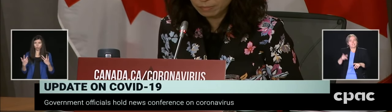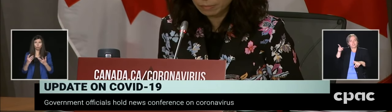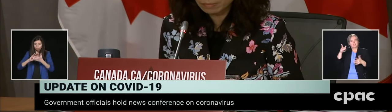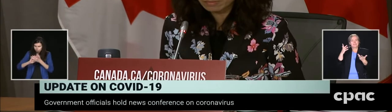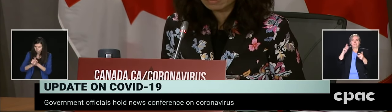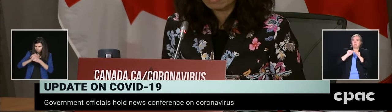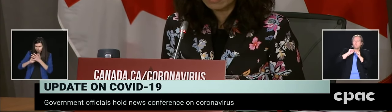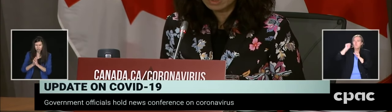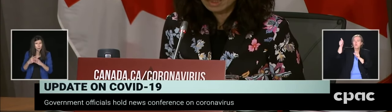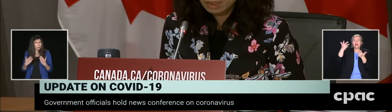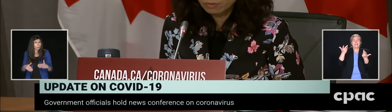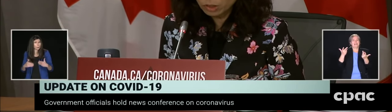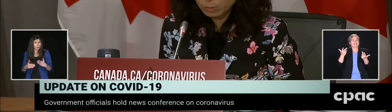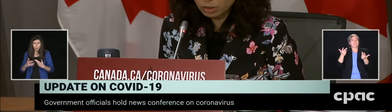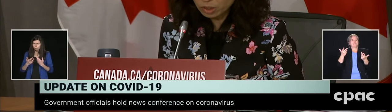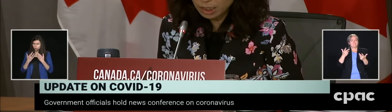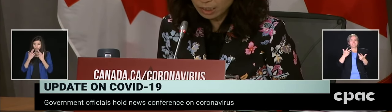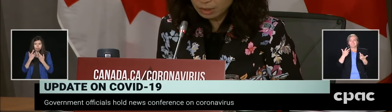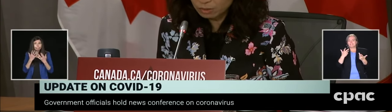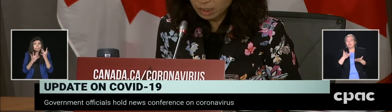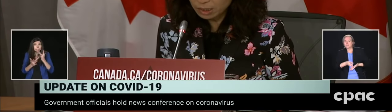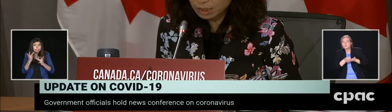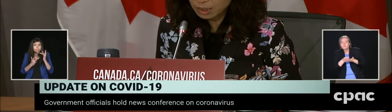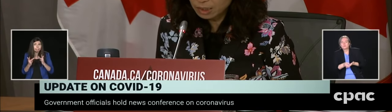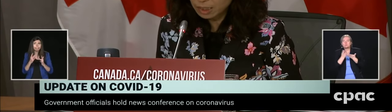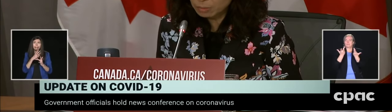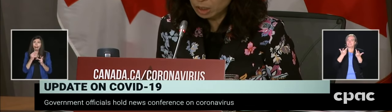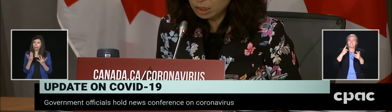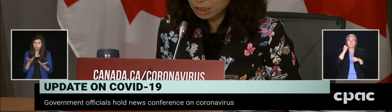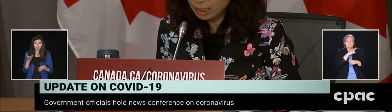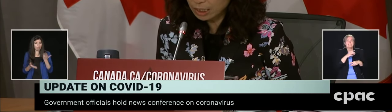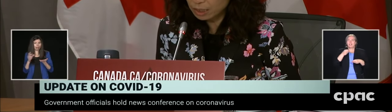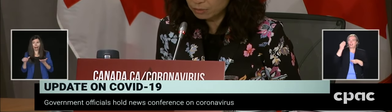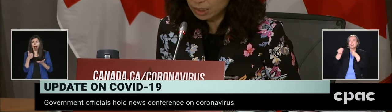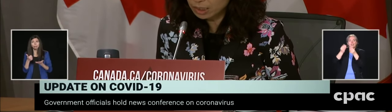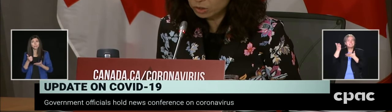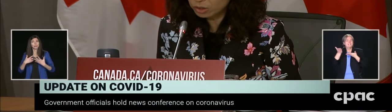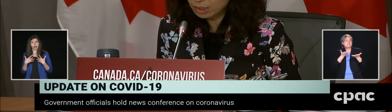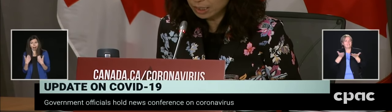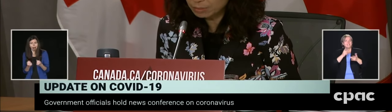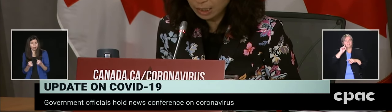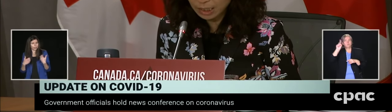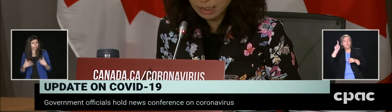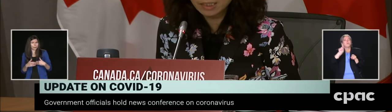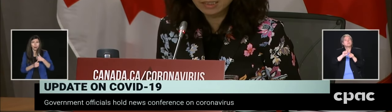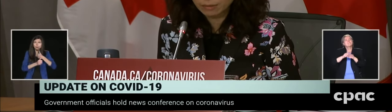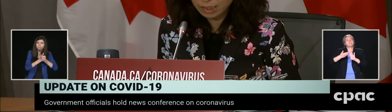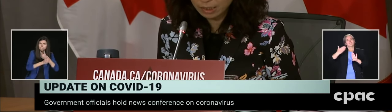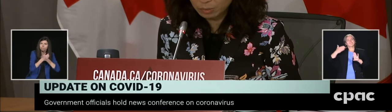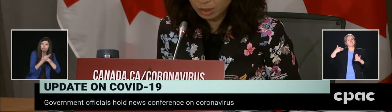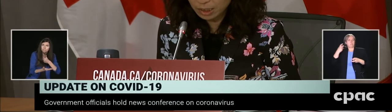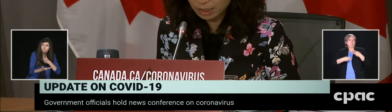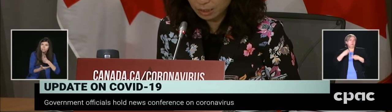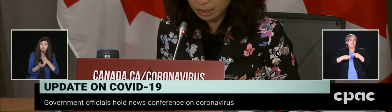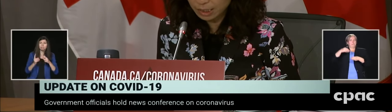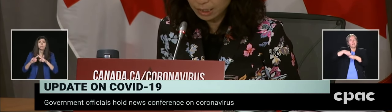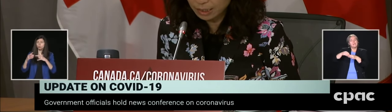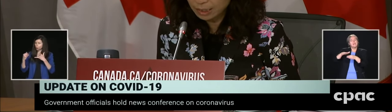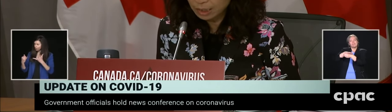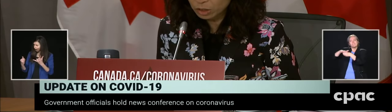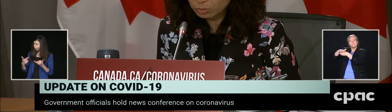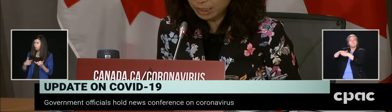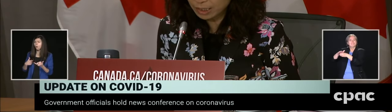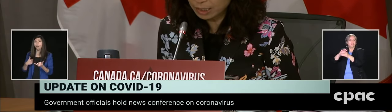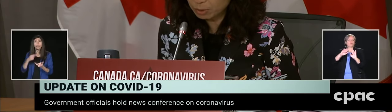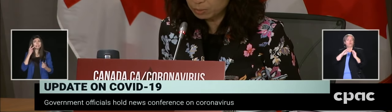conditions. In response to the heightened risk, I'm heartened to hear of the additional steps that leaders of these communities are